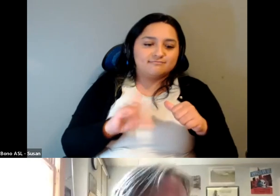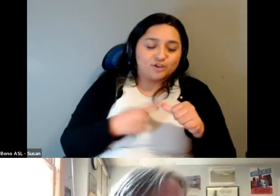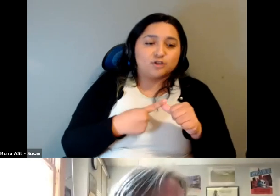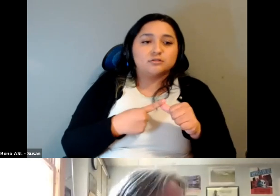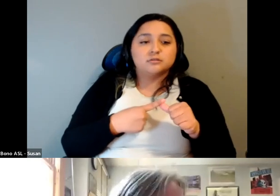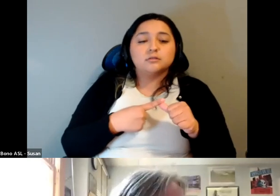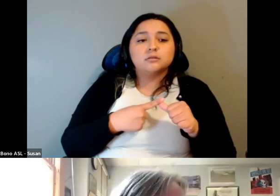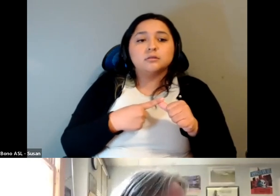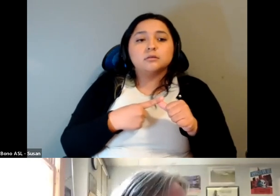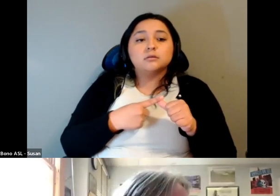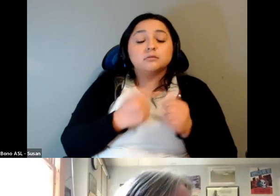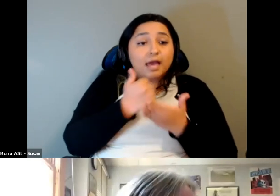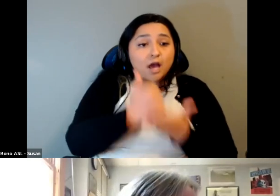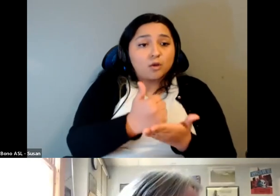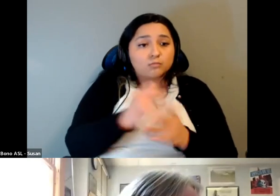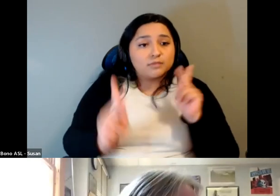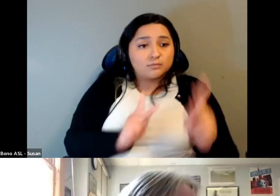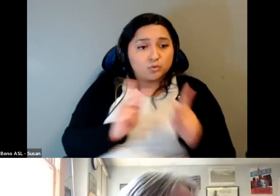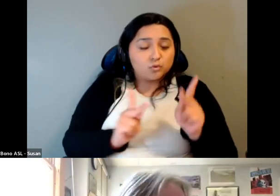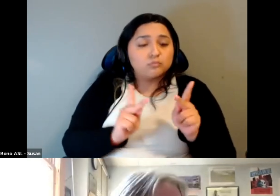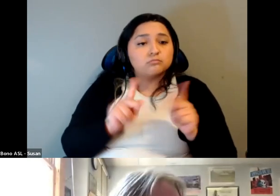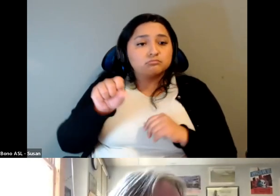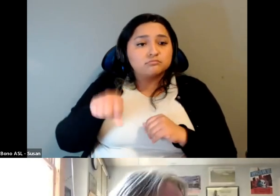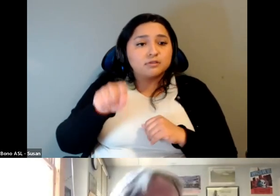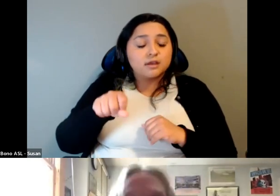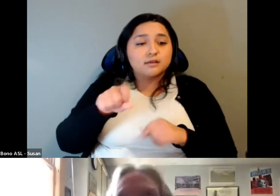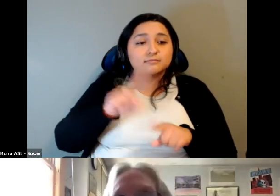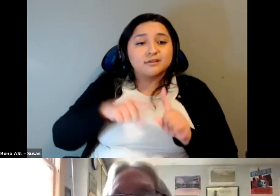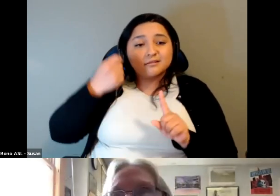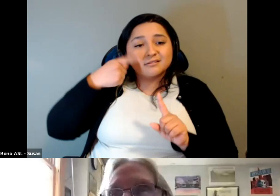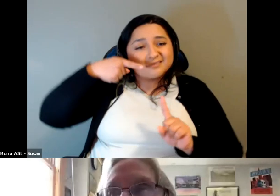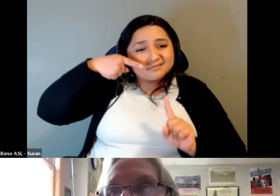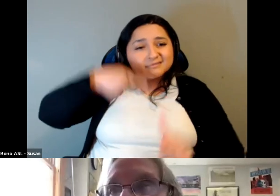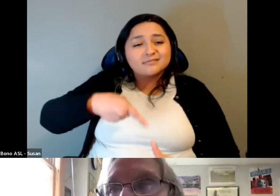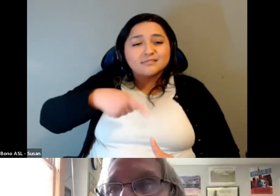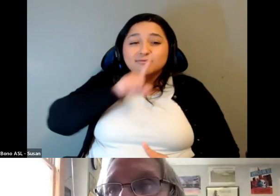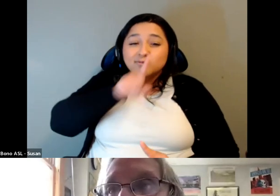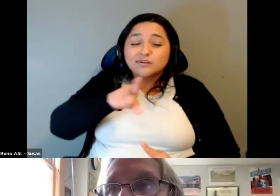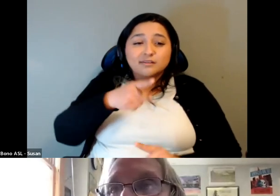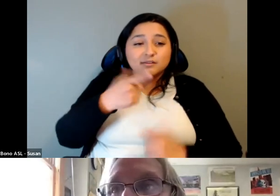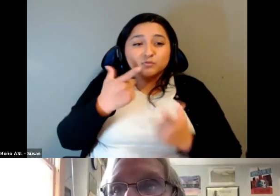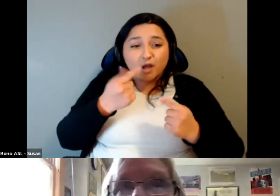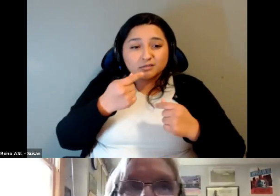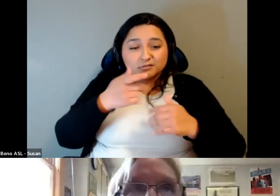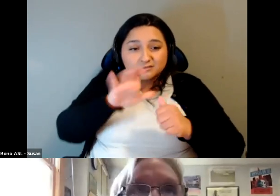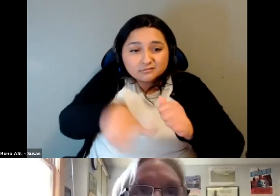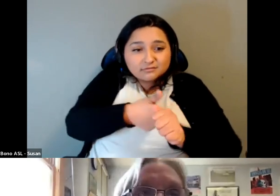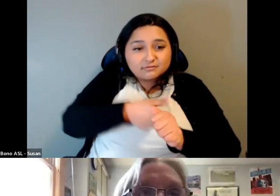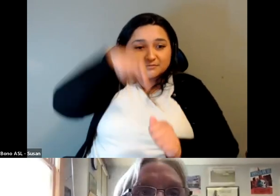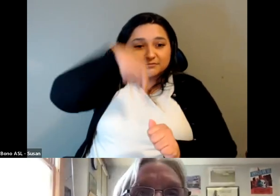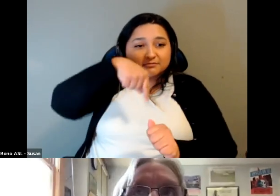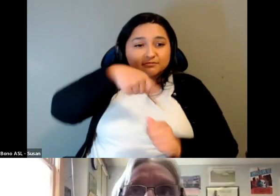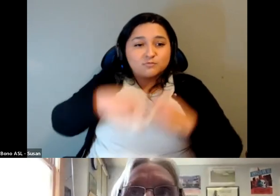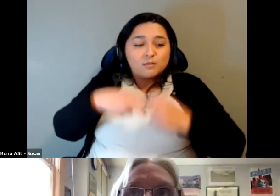don't change the fundamental causes of the problem. And, you know,